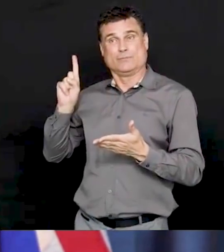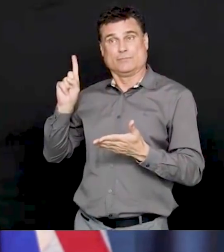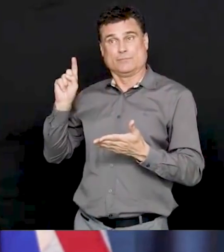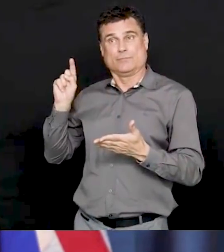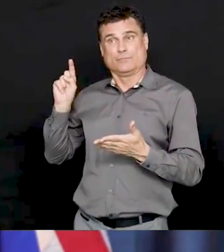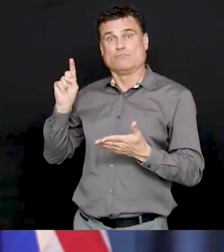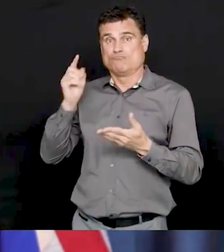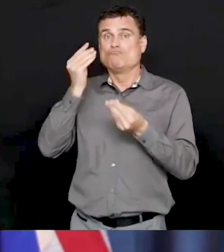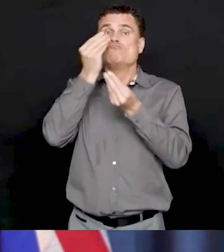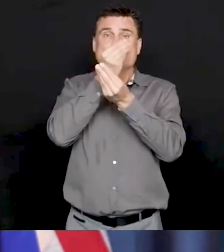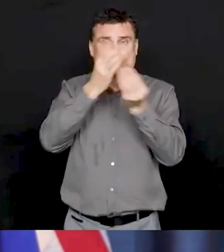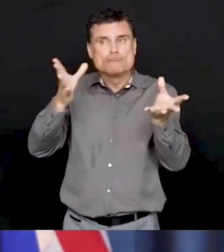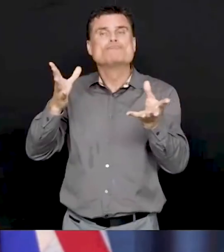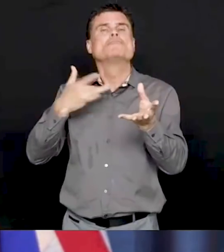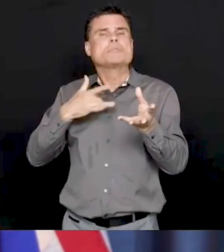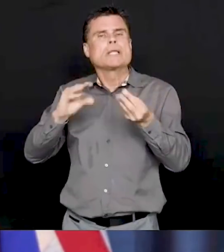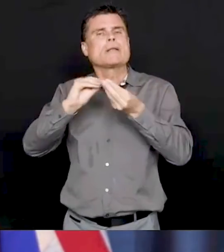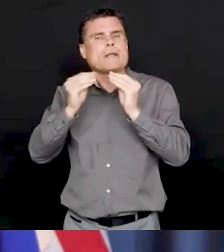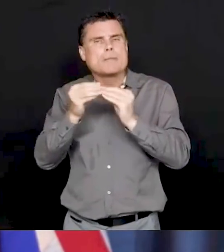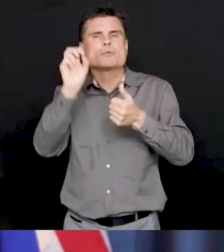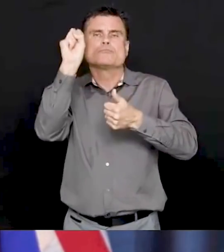at, the preparedness activities we've